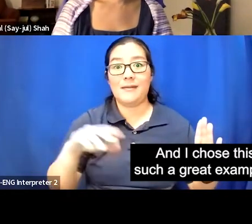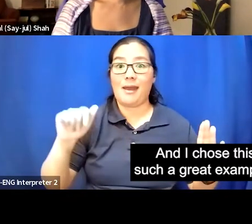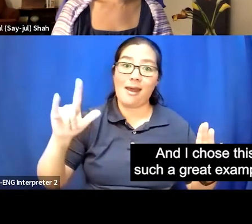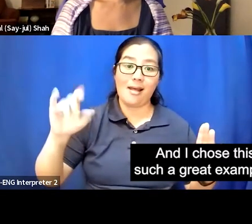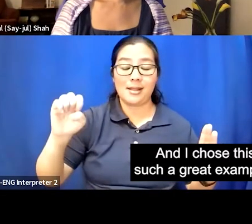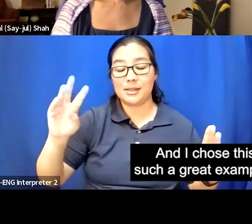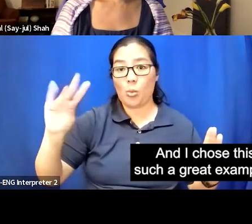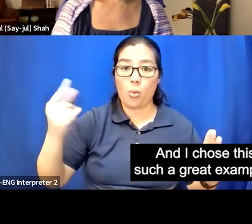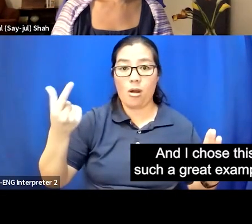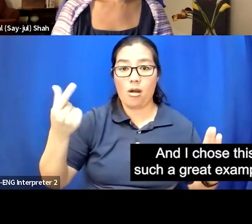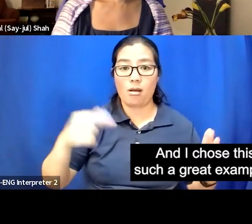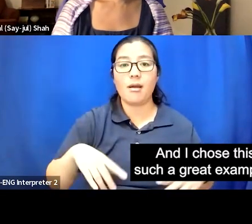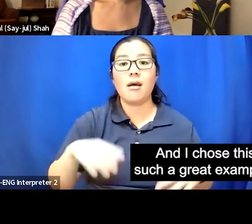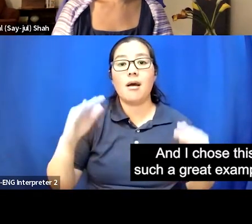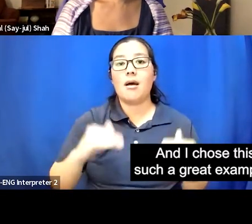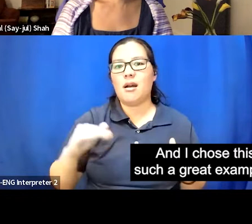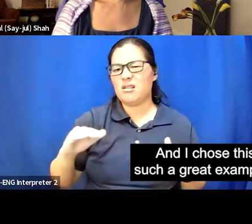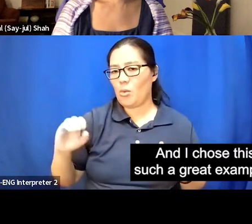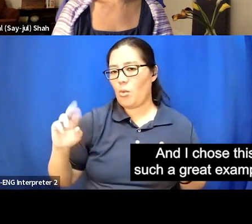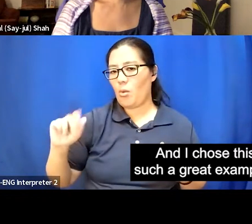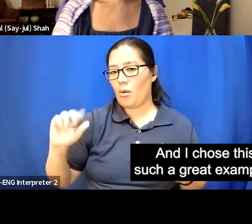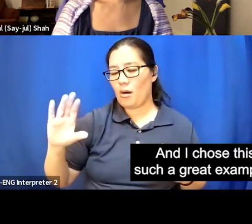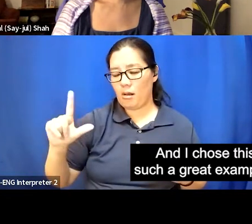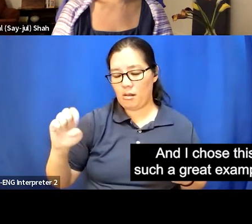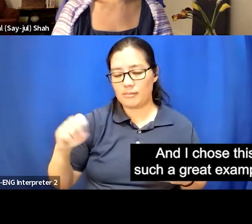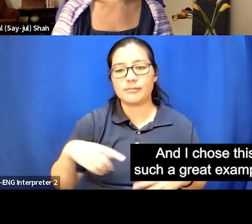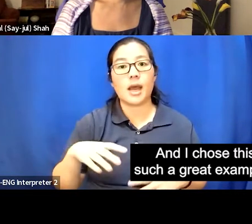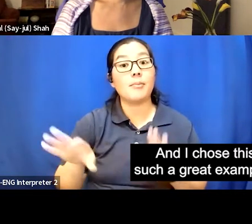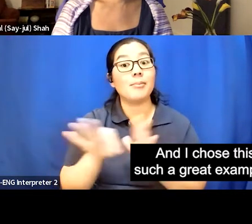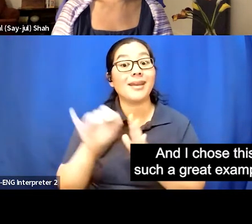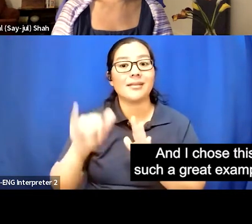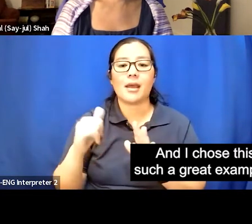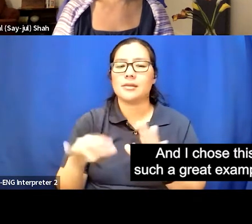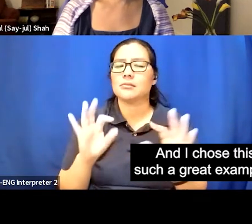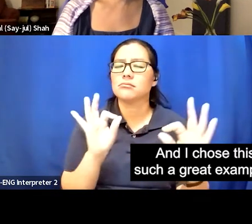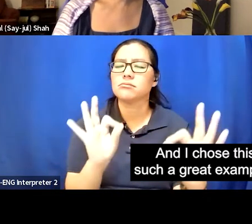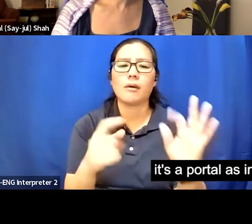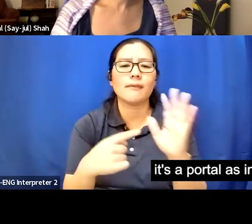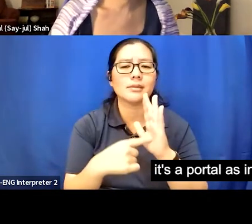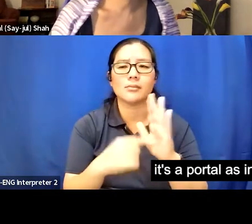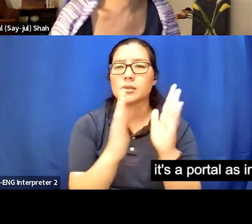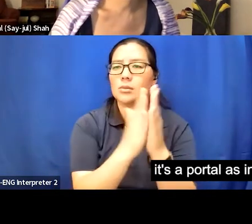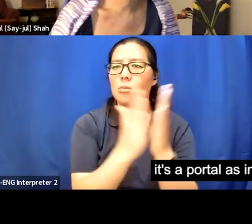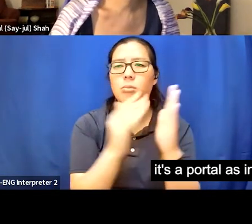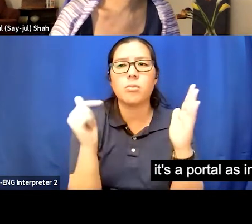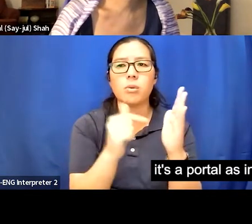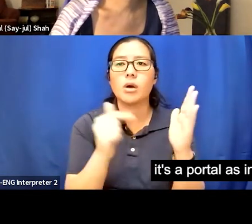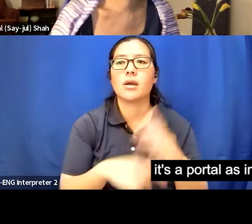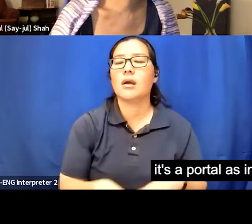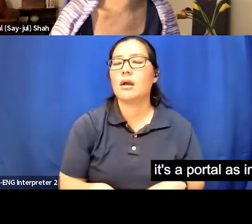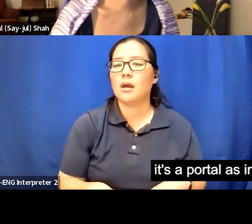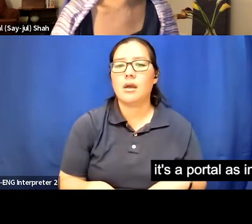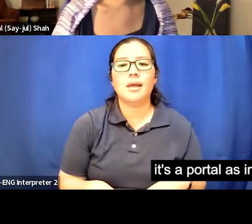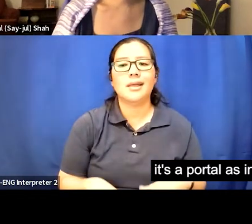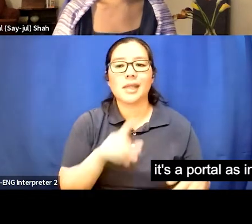this because I think it's such a great example of how this book is It's a portal,